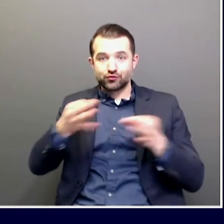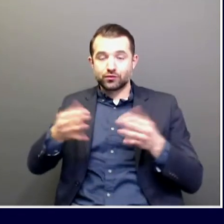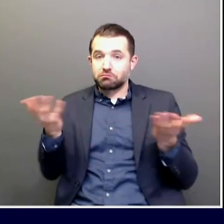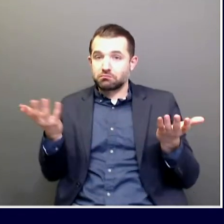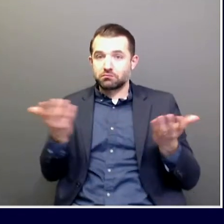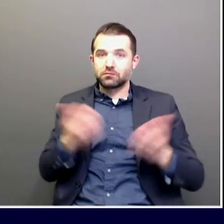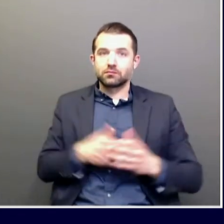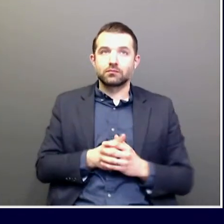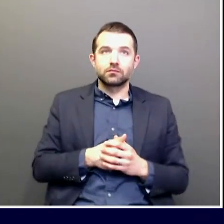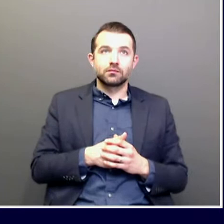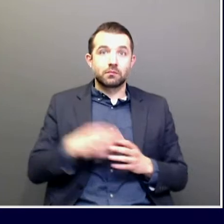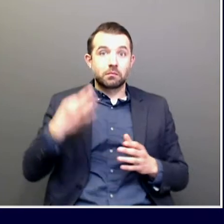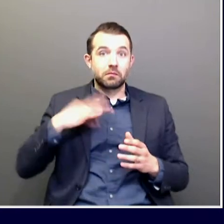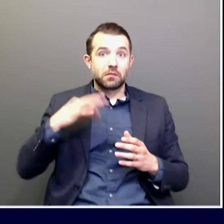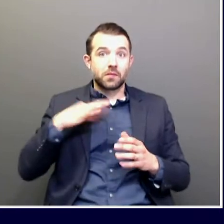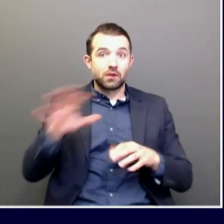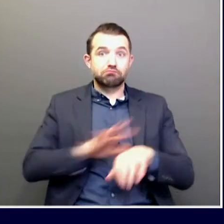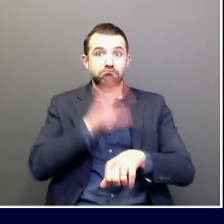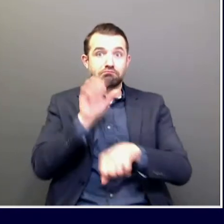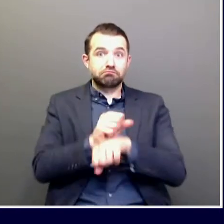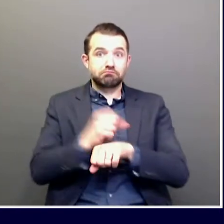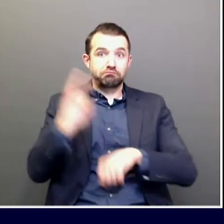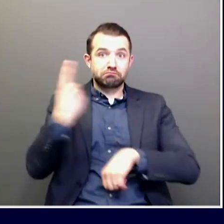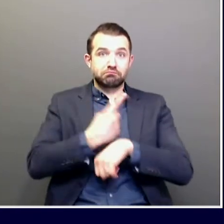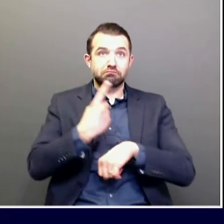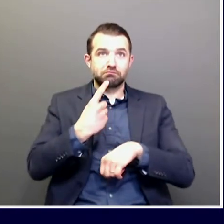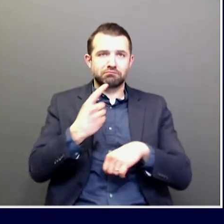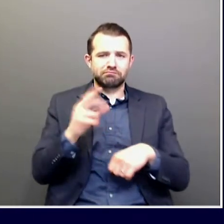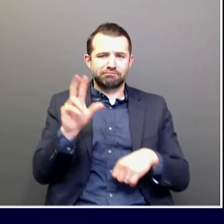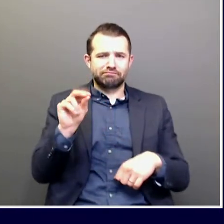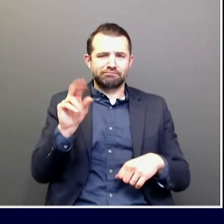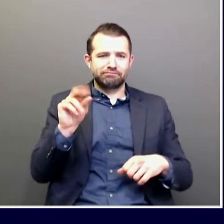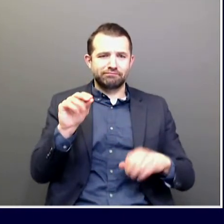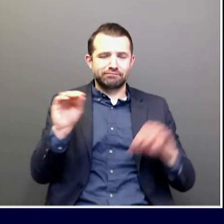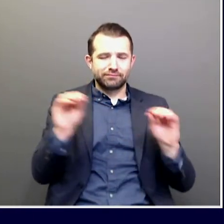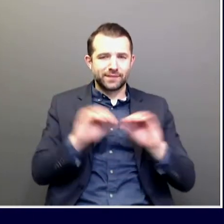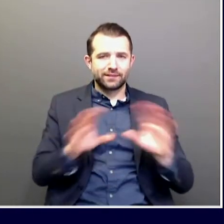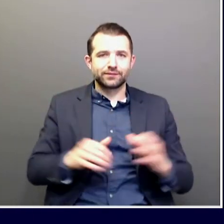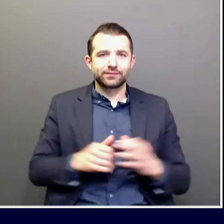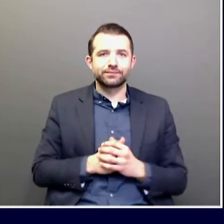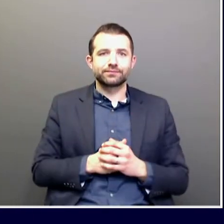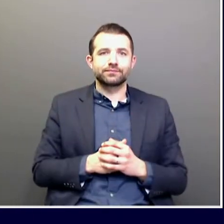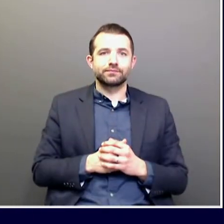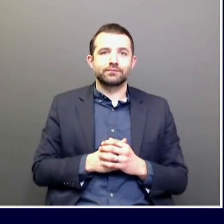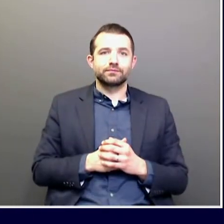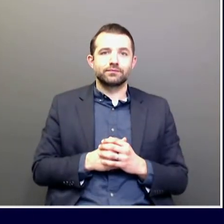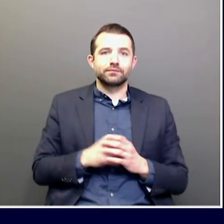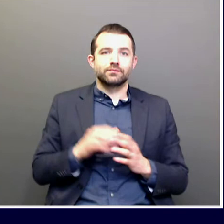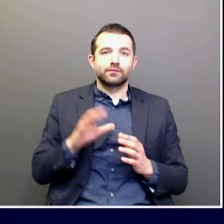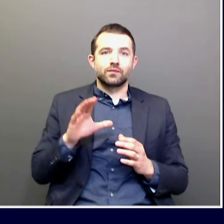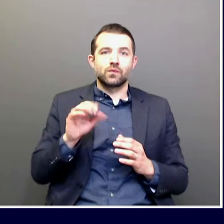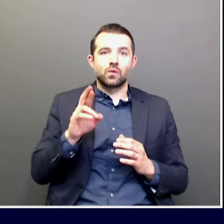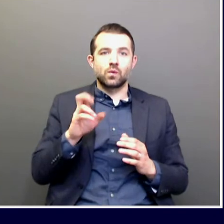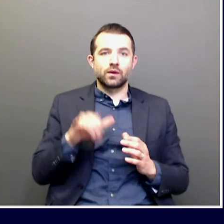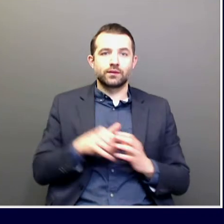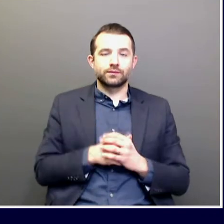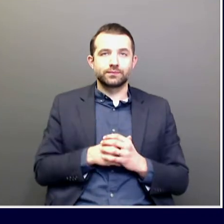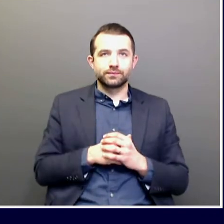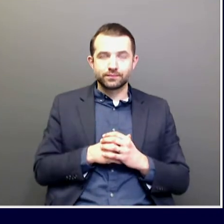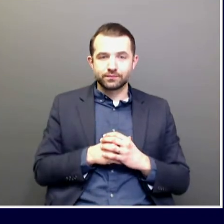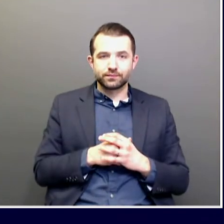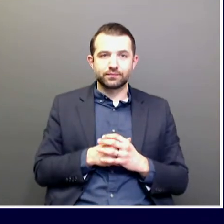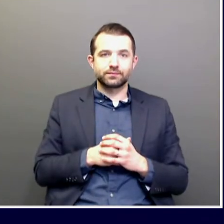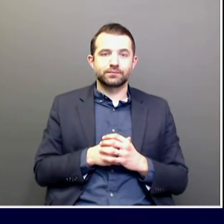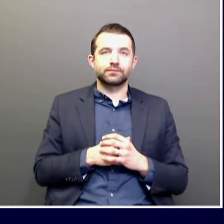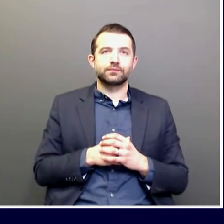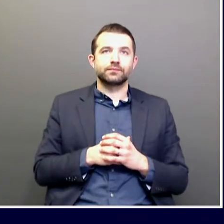Commissioner Lambrou. So my first question is for Dr. Shah and the CDC. It's with the rise